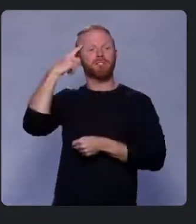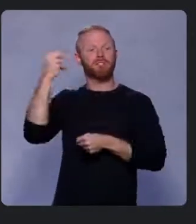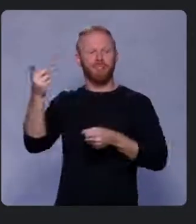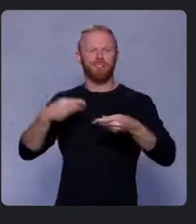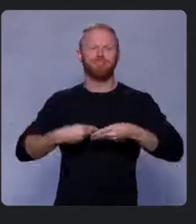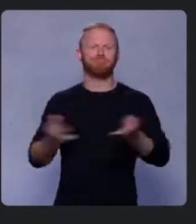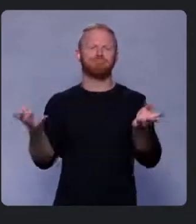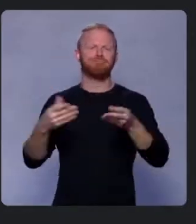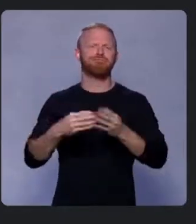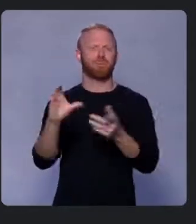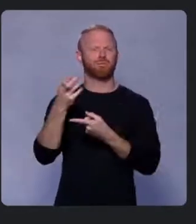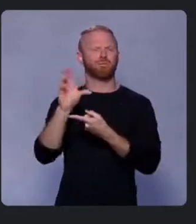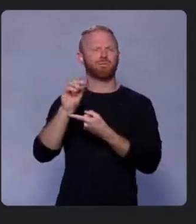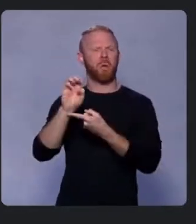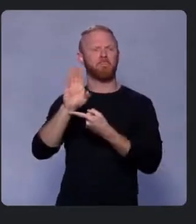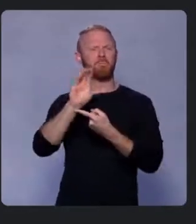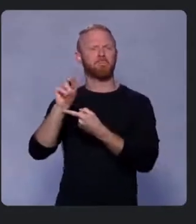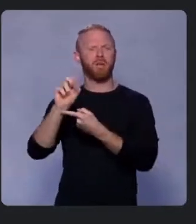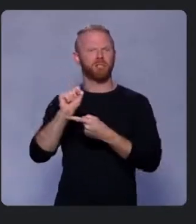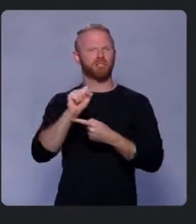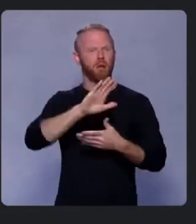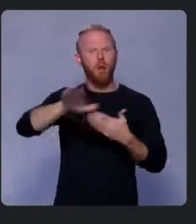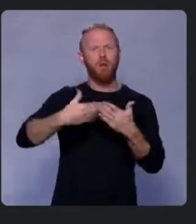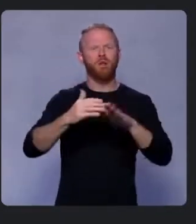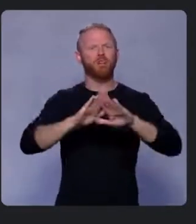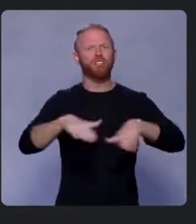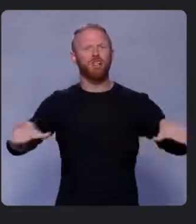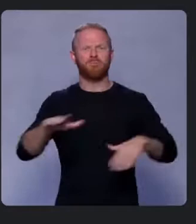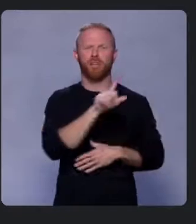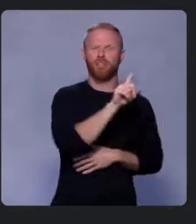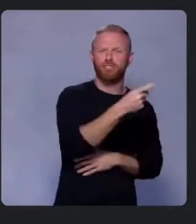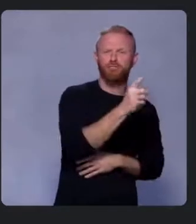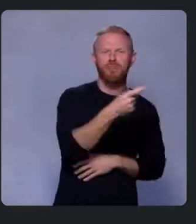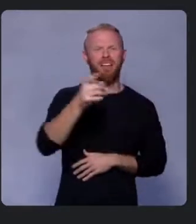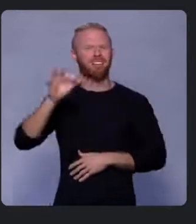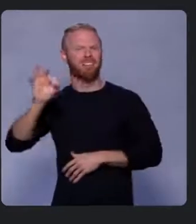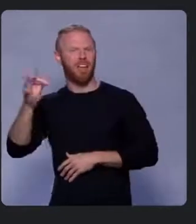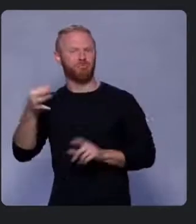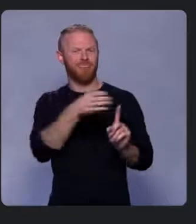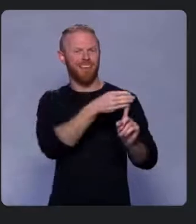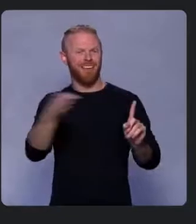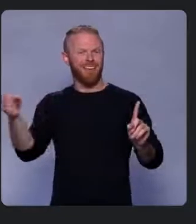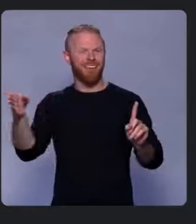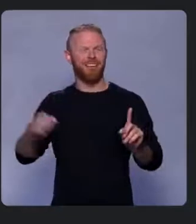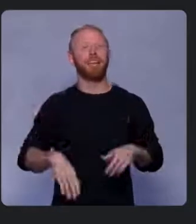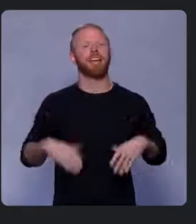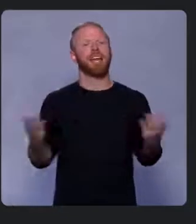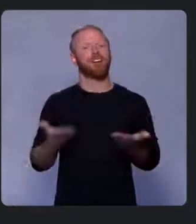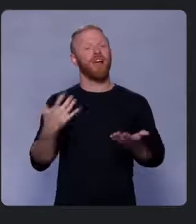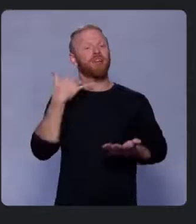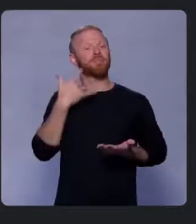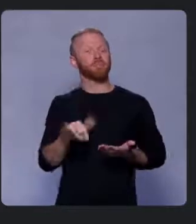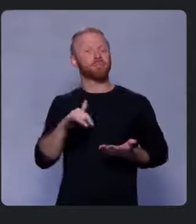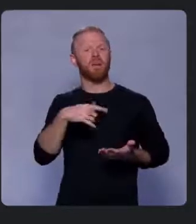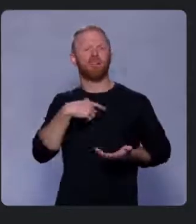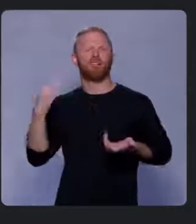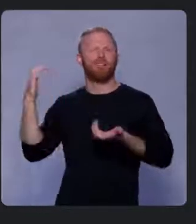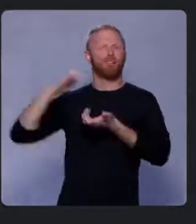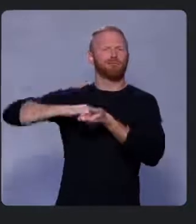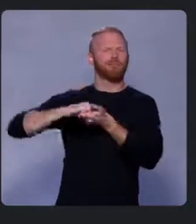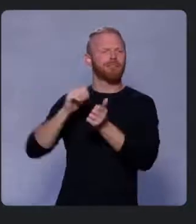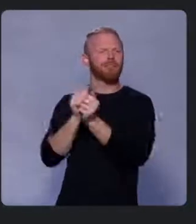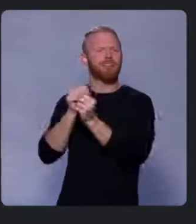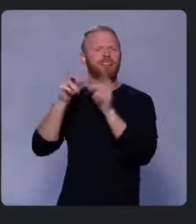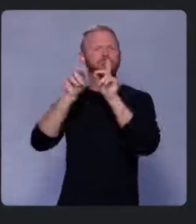chose to deploy Chromebooks to every child in grades 1 through 9. And here in California, we worked with the Department